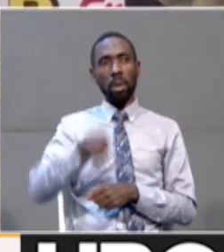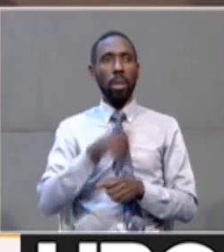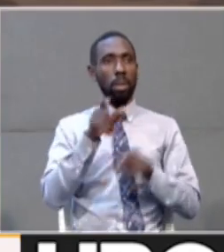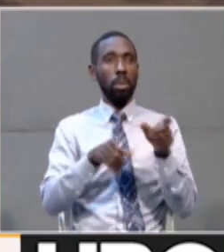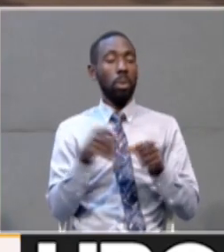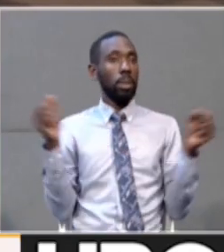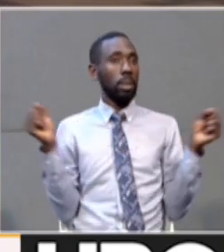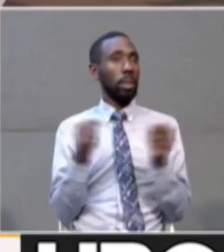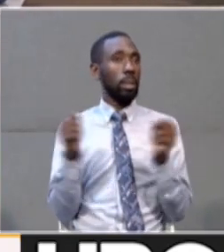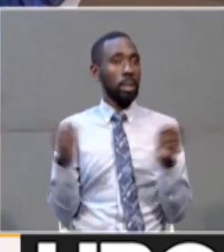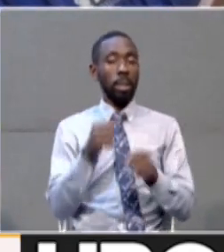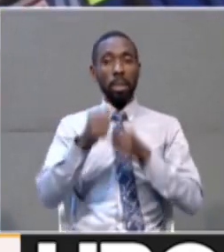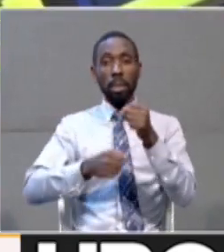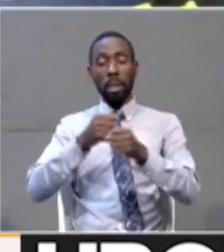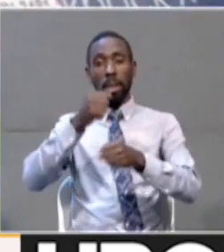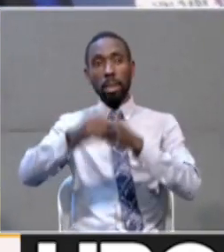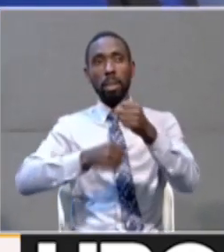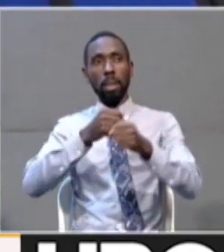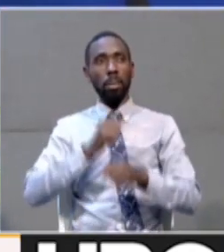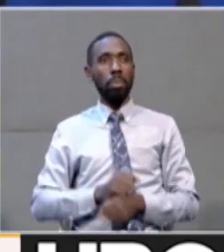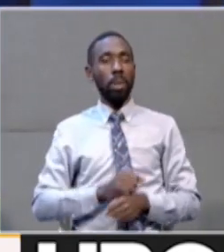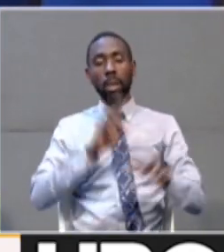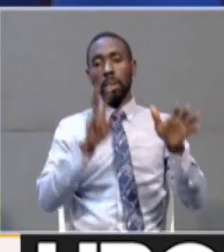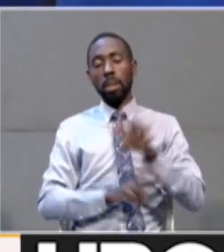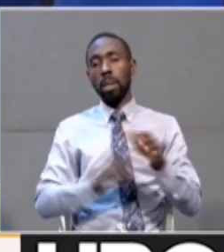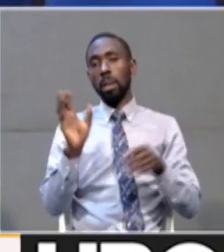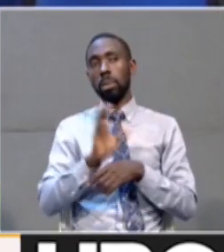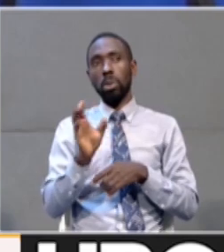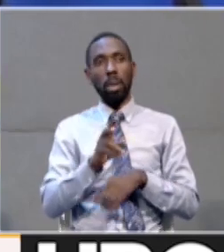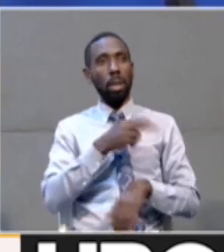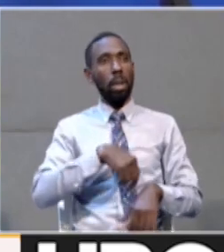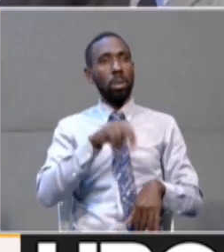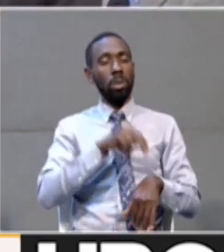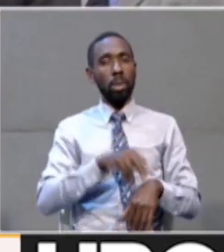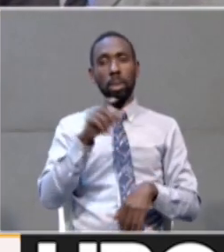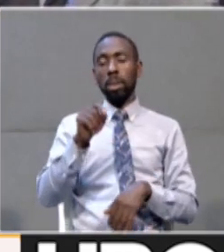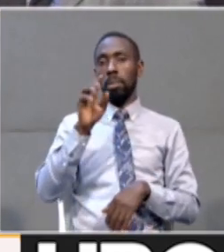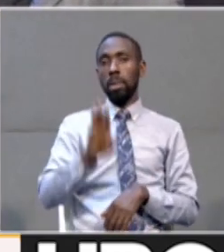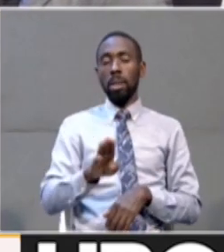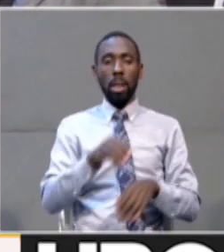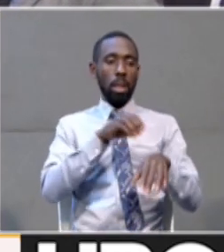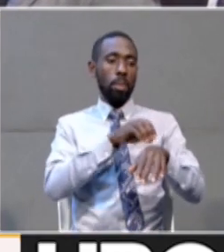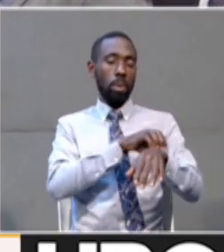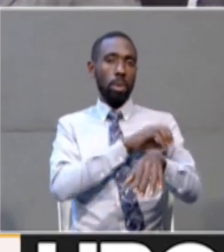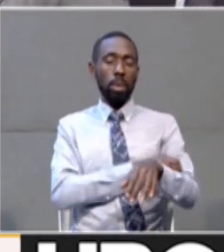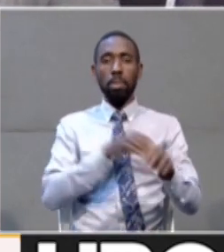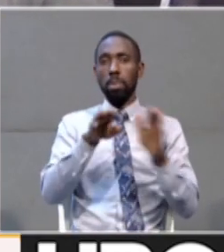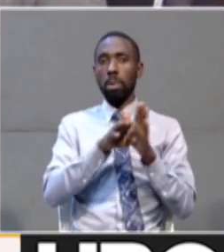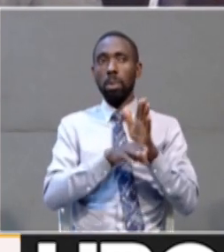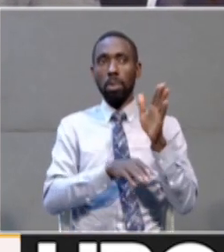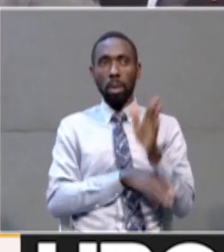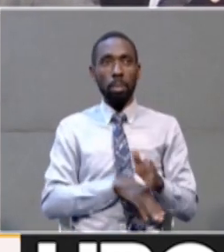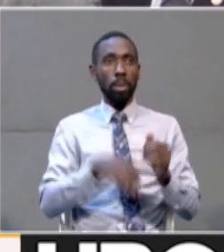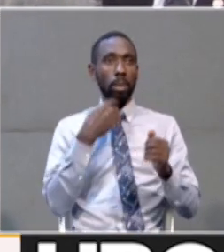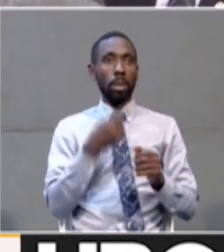ill each year with tuberculosis. According to Assistant Commissioner, National TB and Leprosy Program, Dr. Stevia Toriahabwe, the